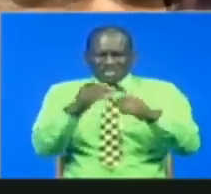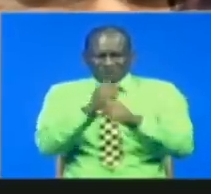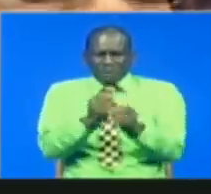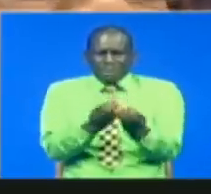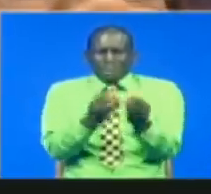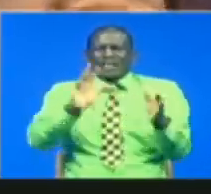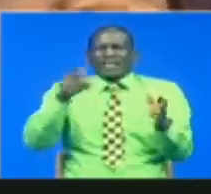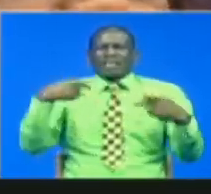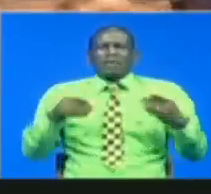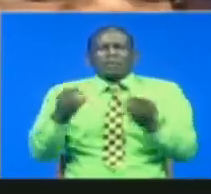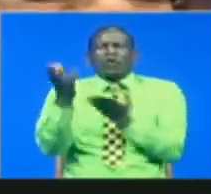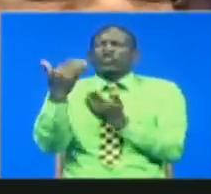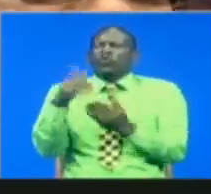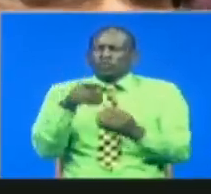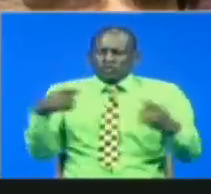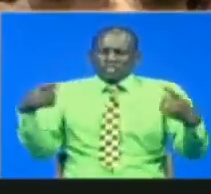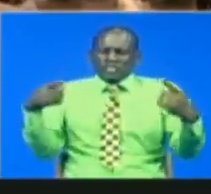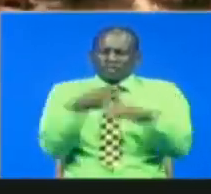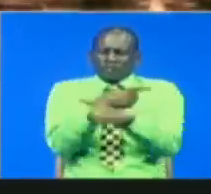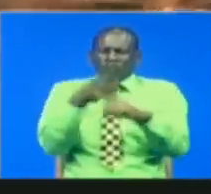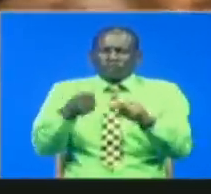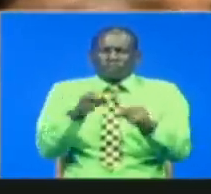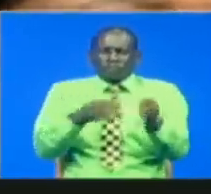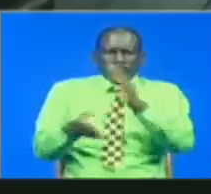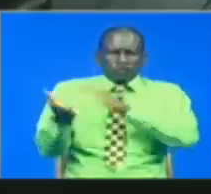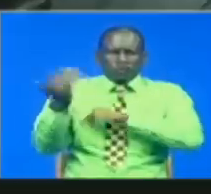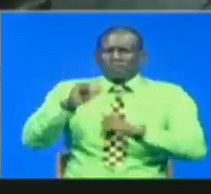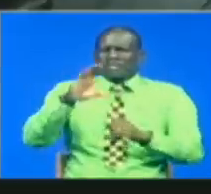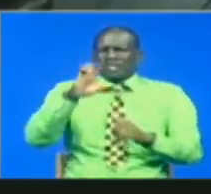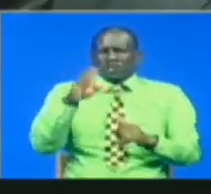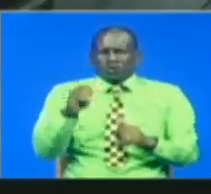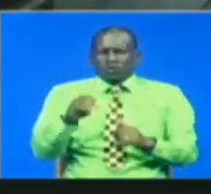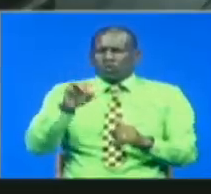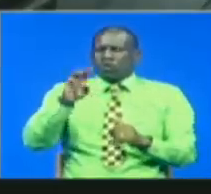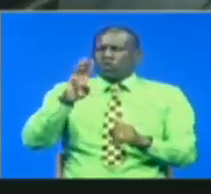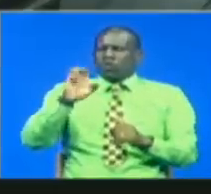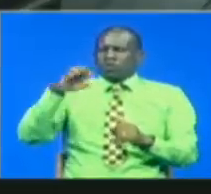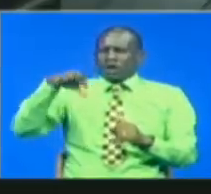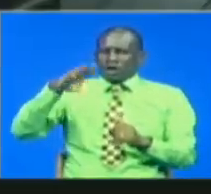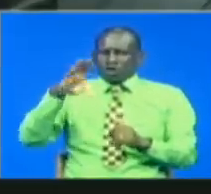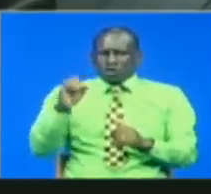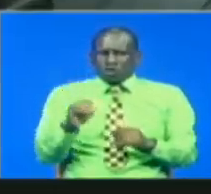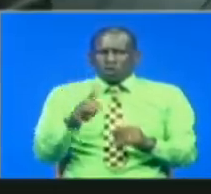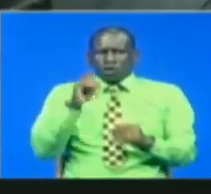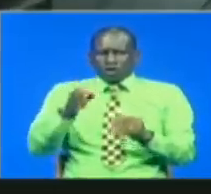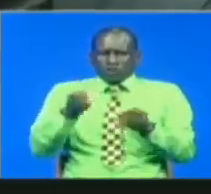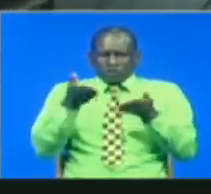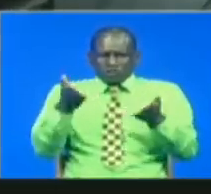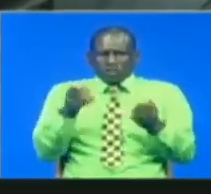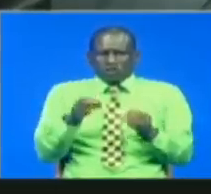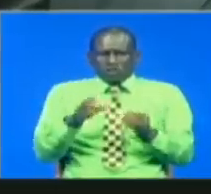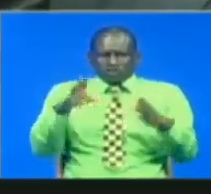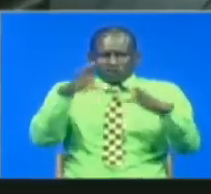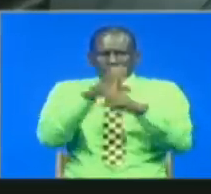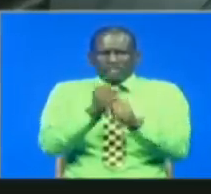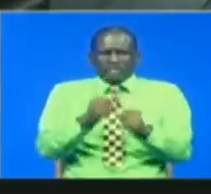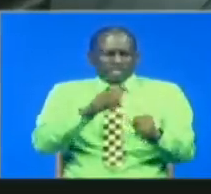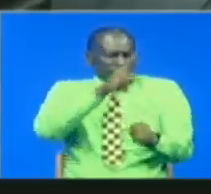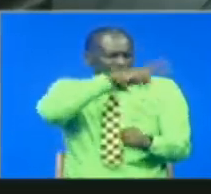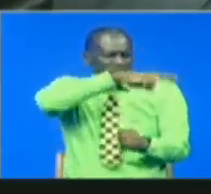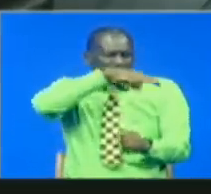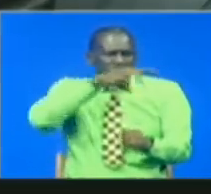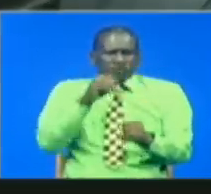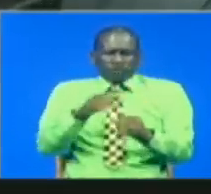will be different from that of his predecessor, Halake Wako. One of the biggest problems with this organization is the perception by the public that it's not